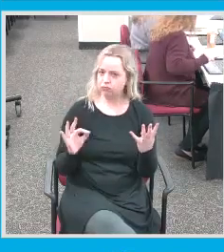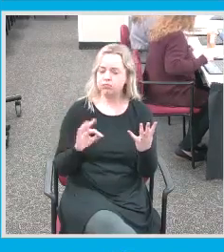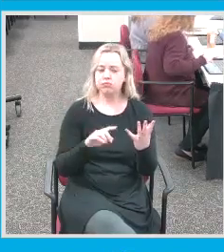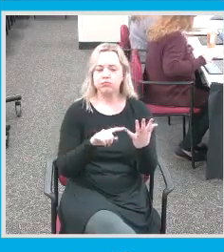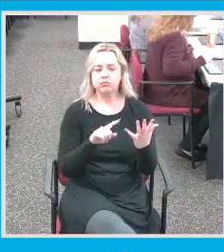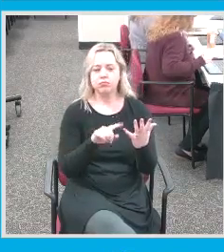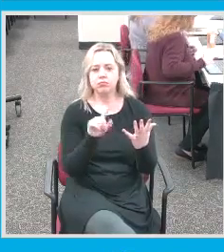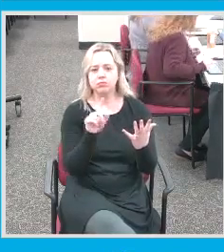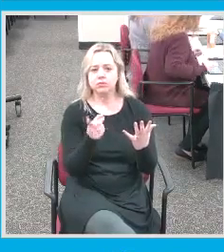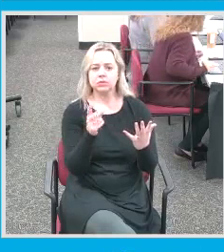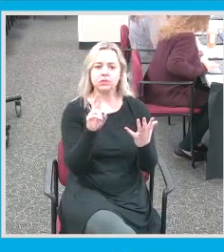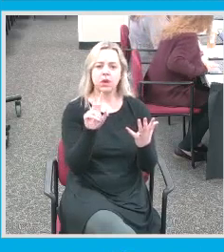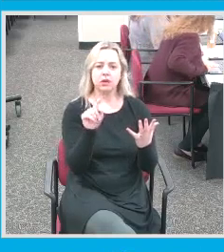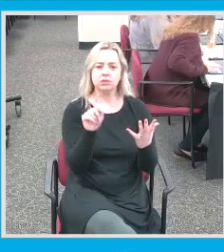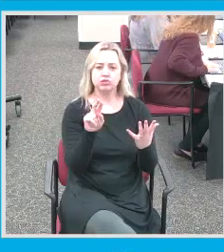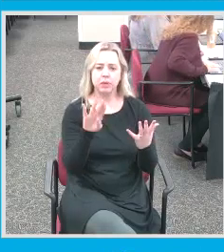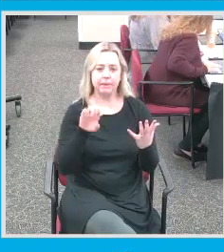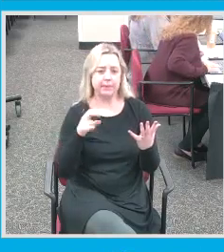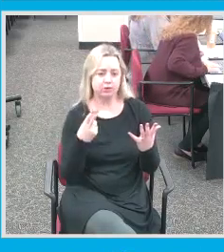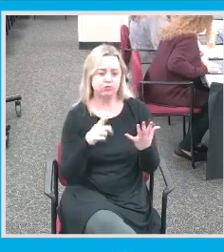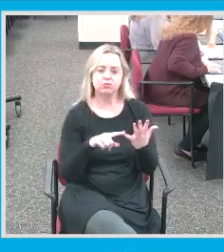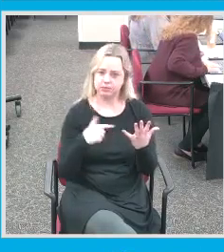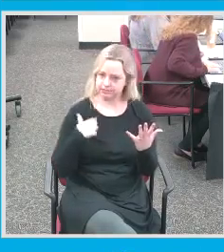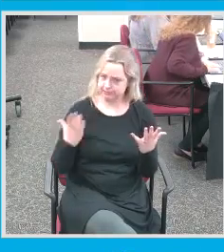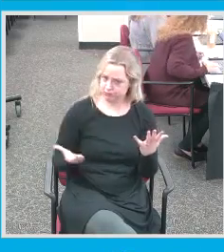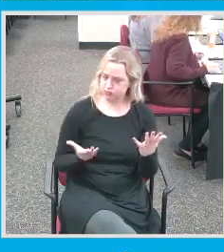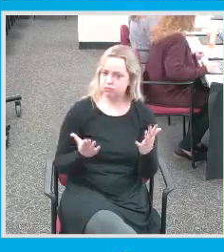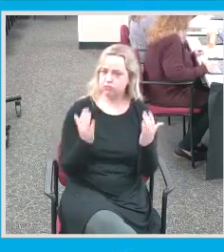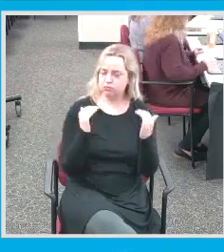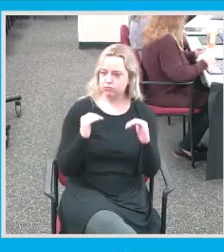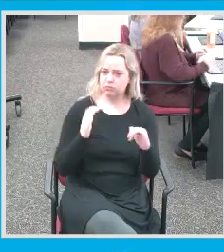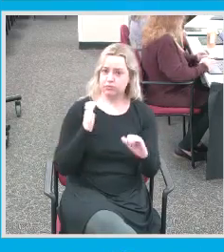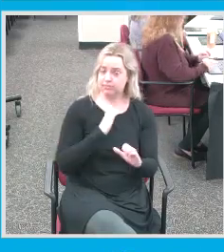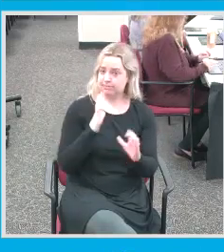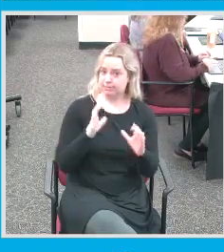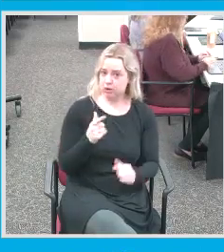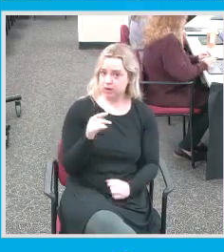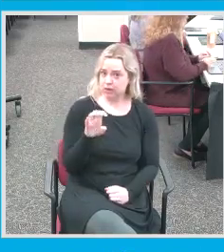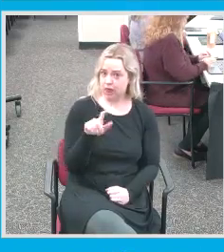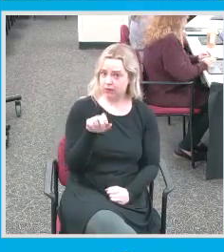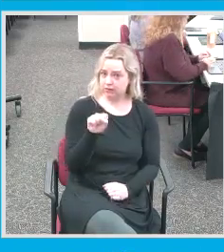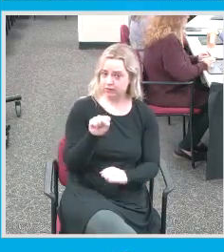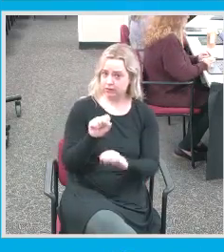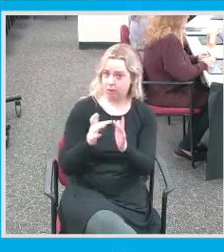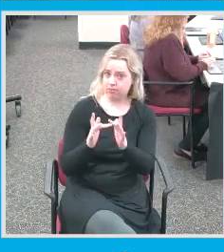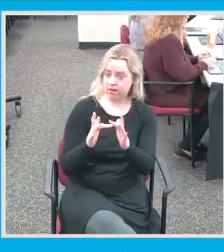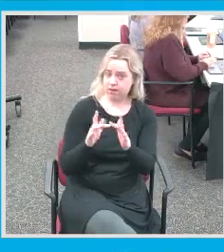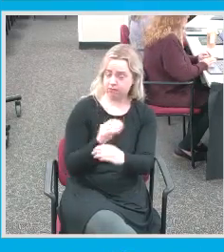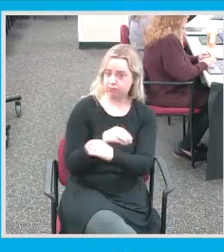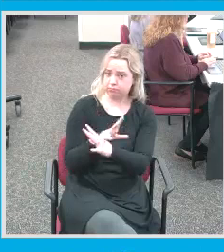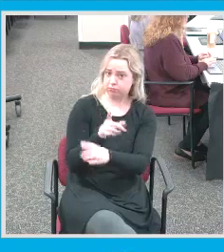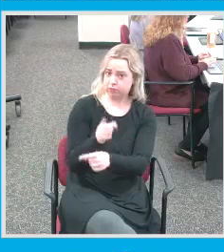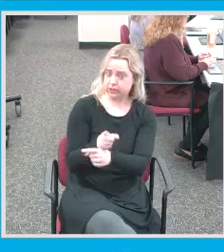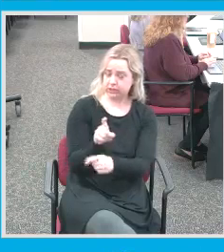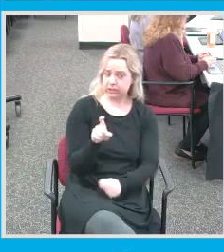Dr. Turbush. Present. I believe we have Commissioner Gonzalez online.